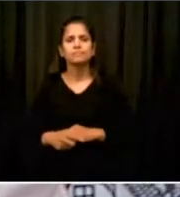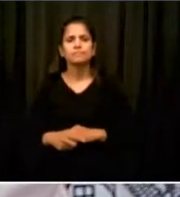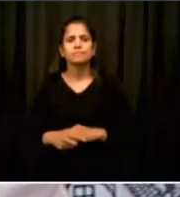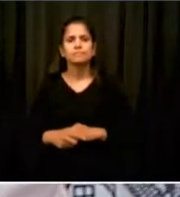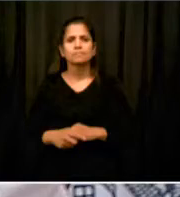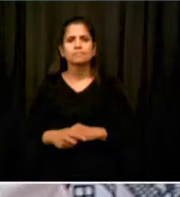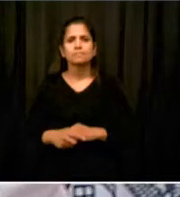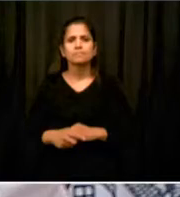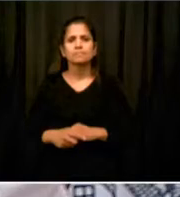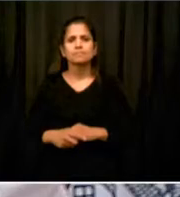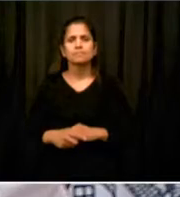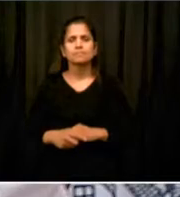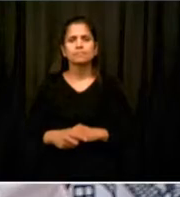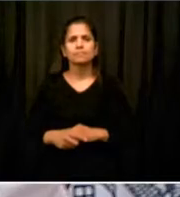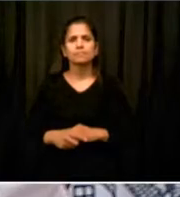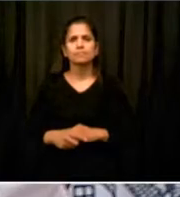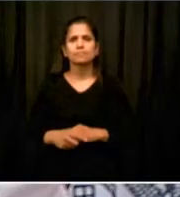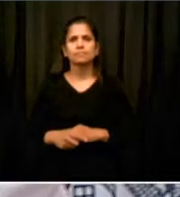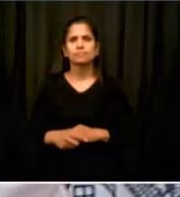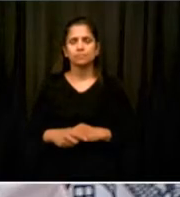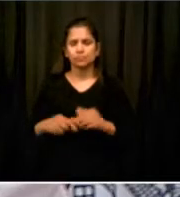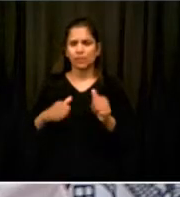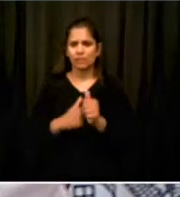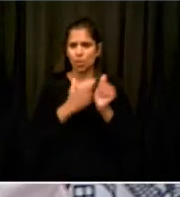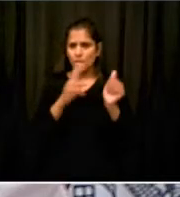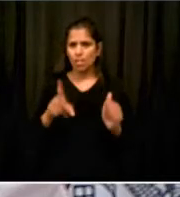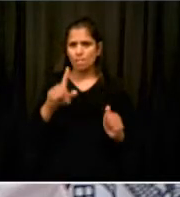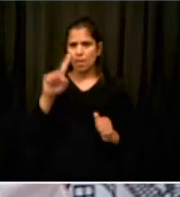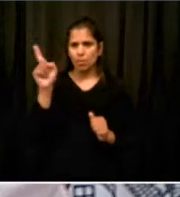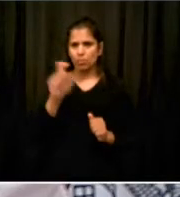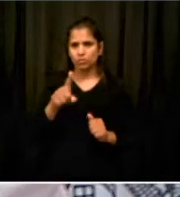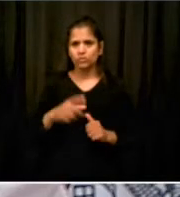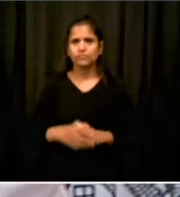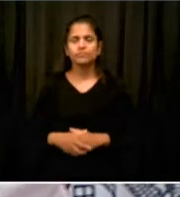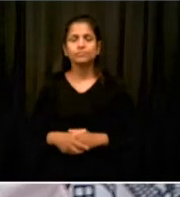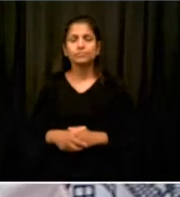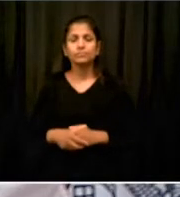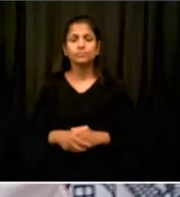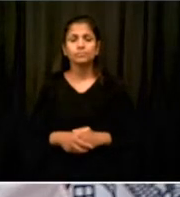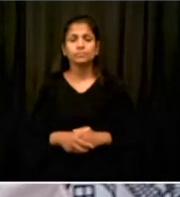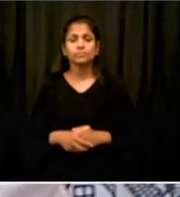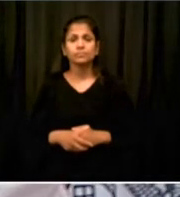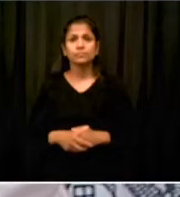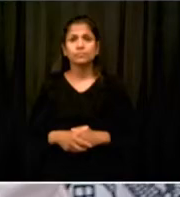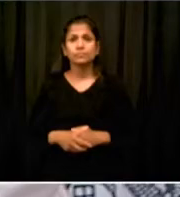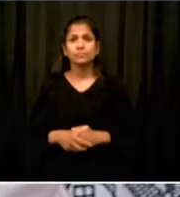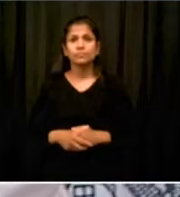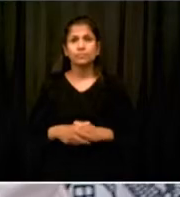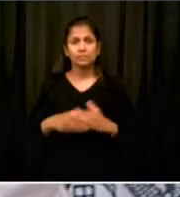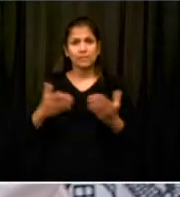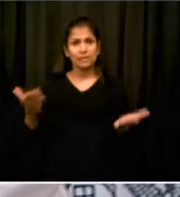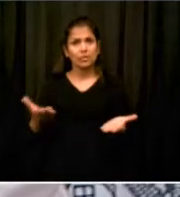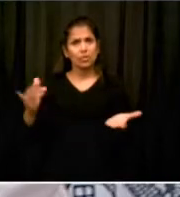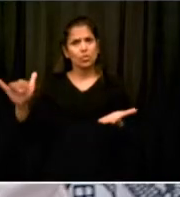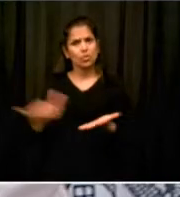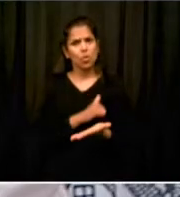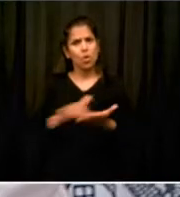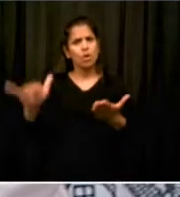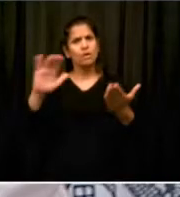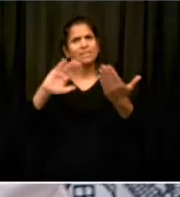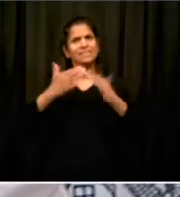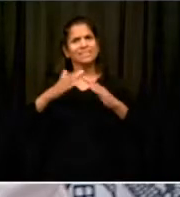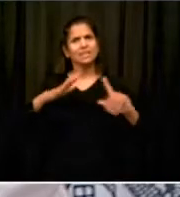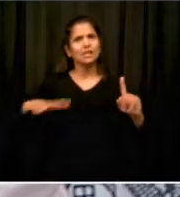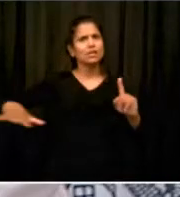Juliet? Okay, and to follow up on that, you know, there are various modes of transportation now in the city, motorized bicycles, scooters,